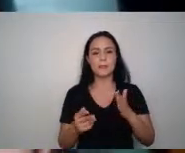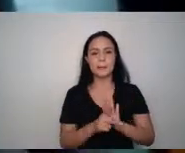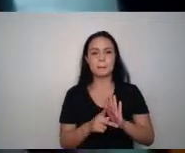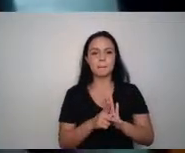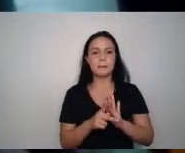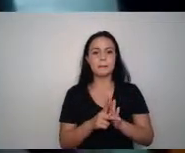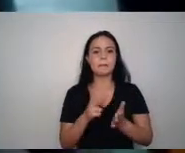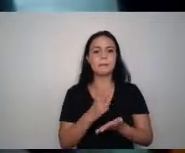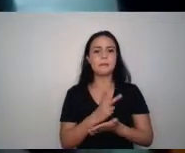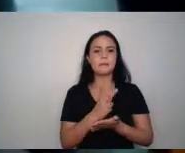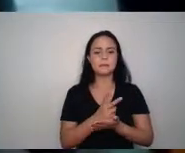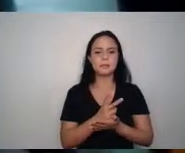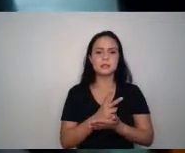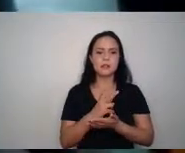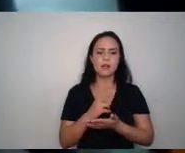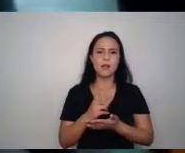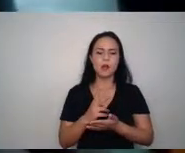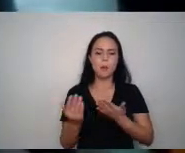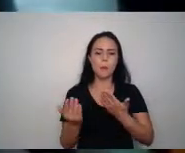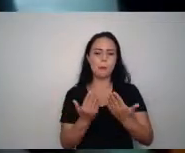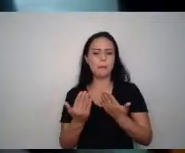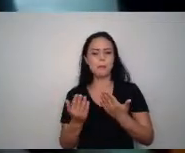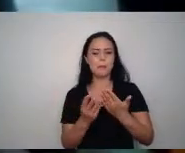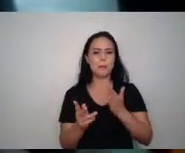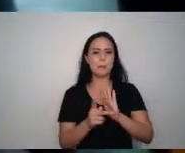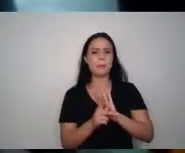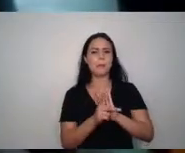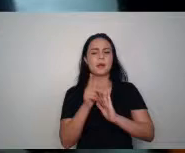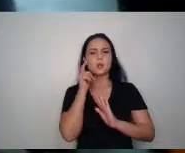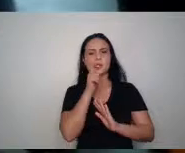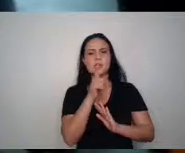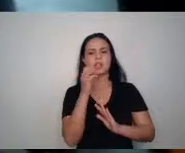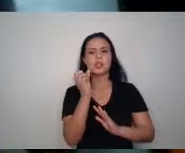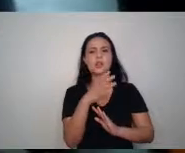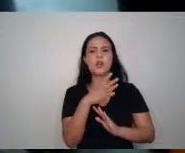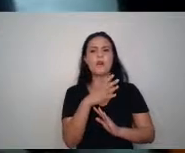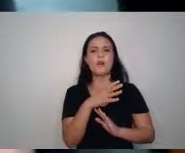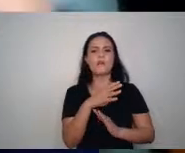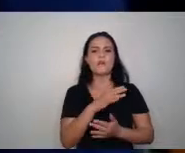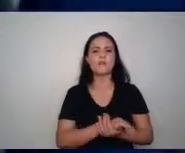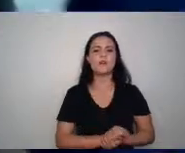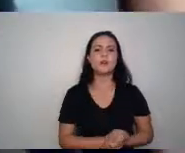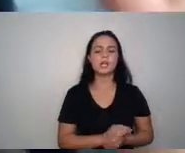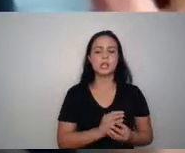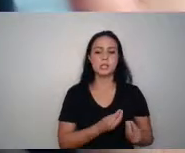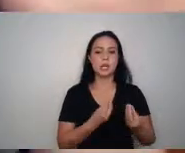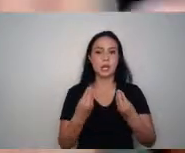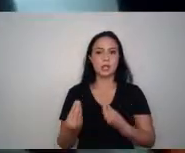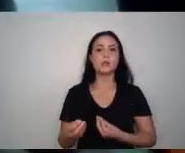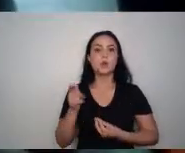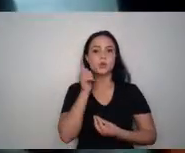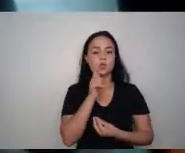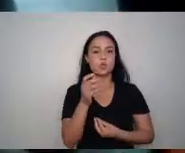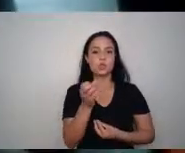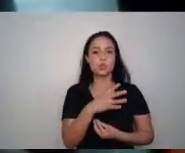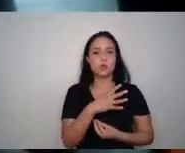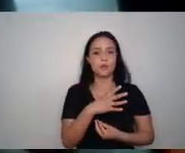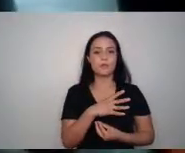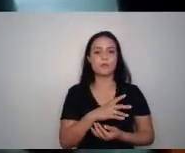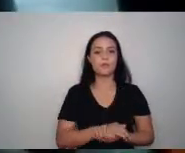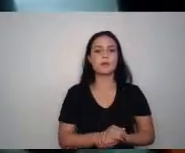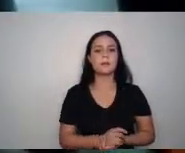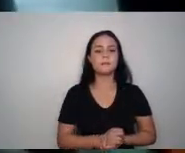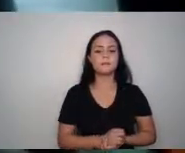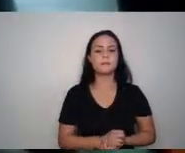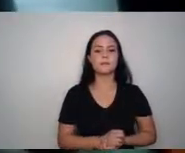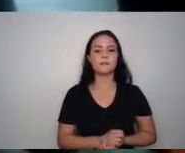they compete amongst each other so that they can get another task. They